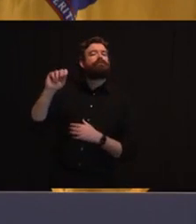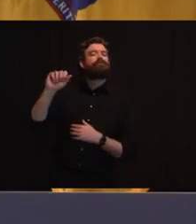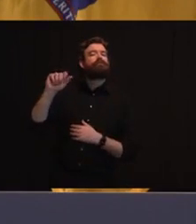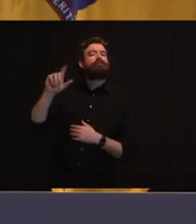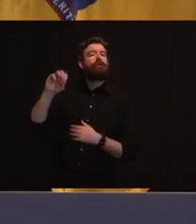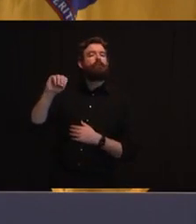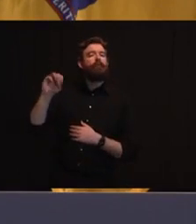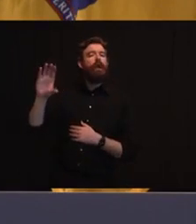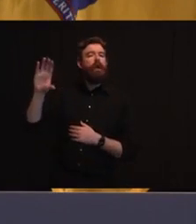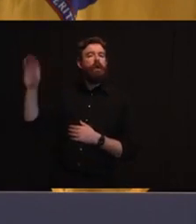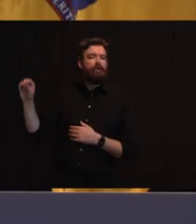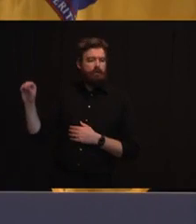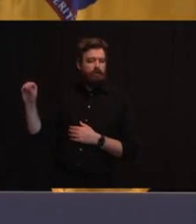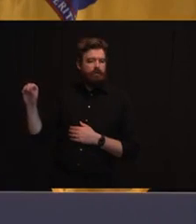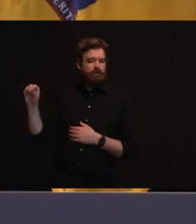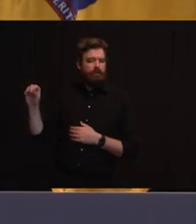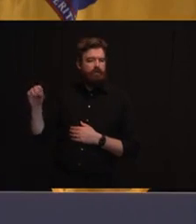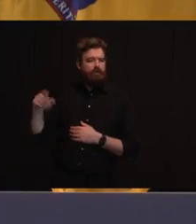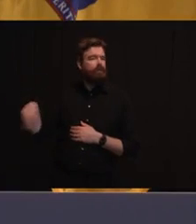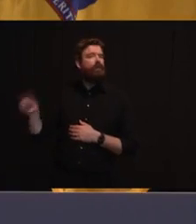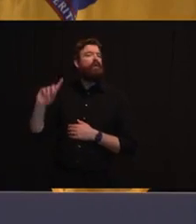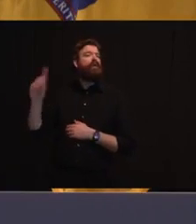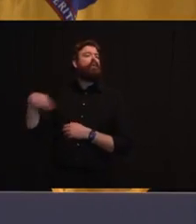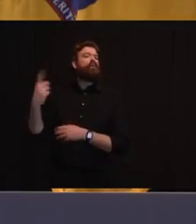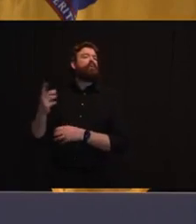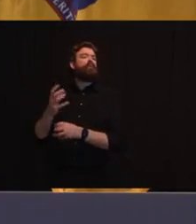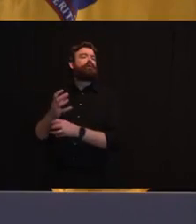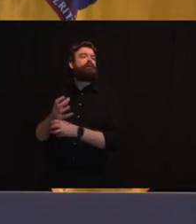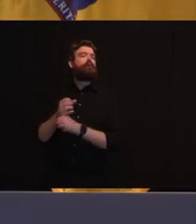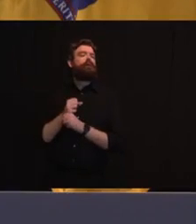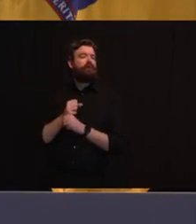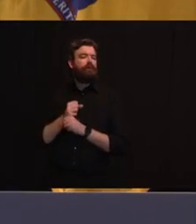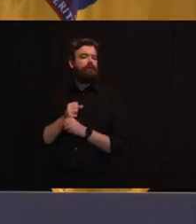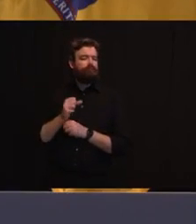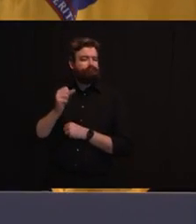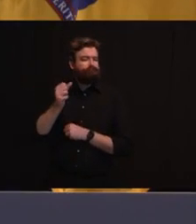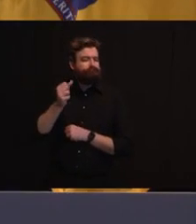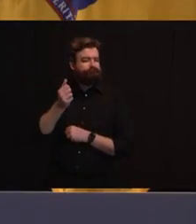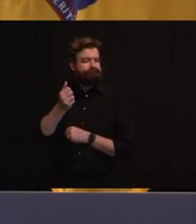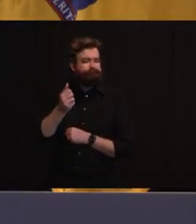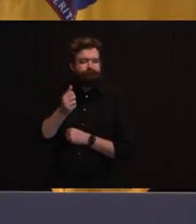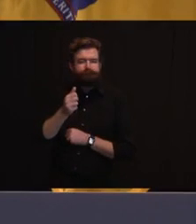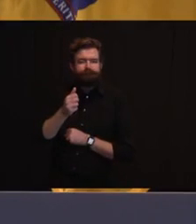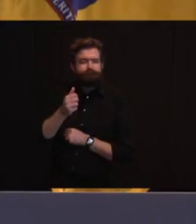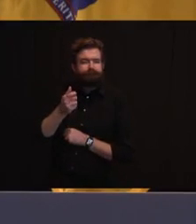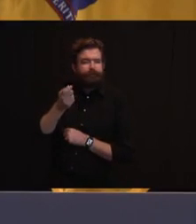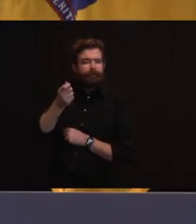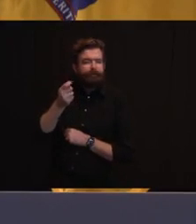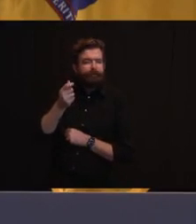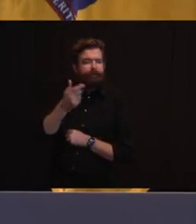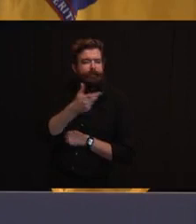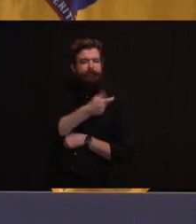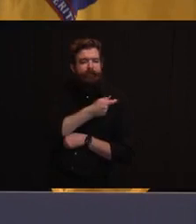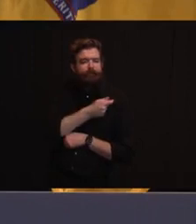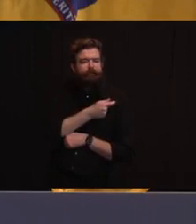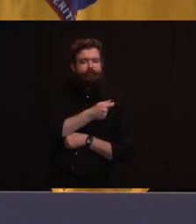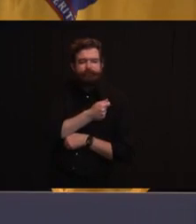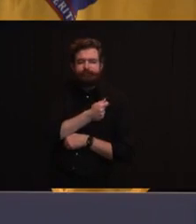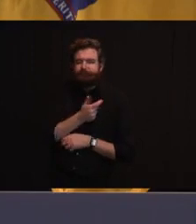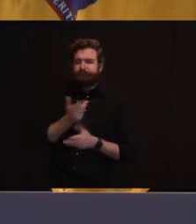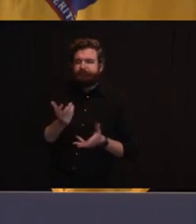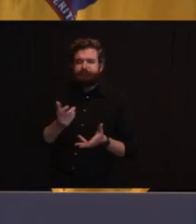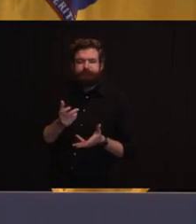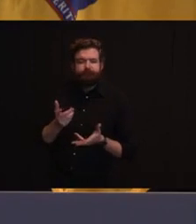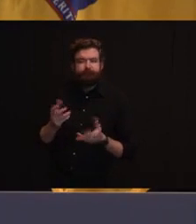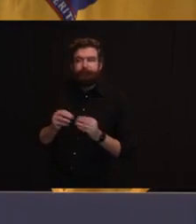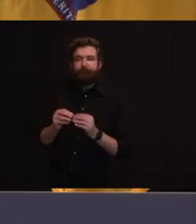they've administered, and they've been trying to get additional supply. Obviously, we've talked at length at the supply issue problems, but they haven't been able to get any more. Just seeing if that is accurate,